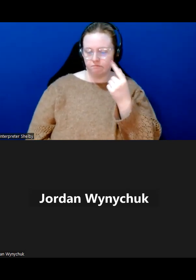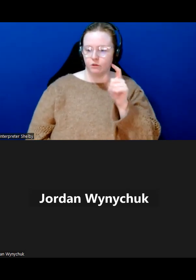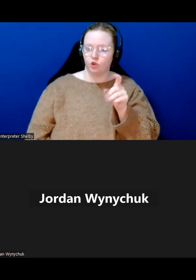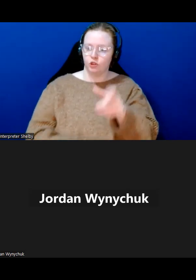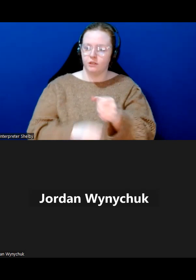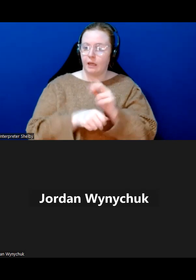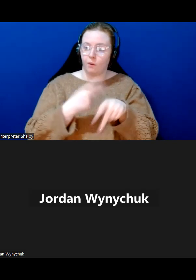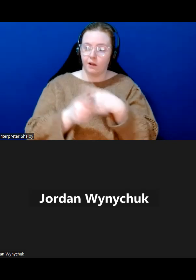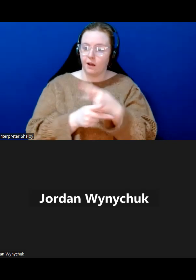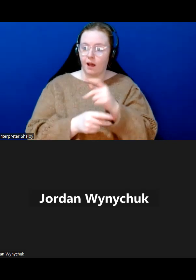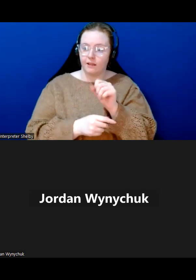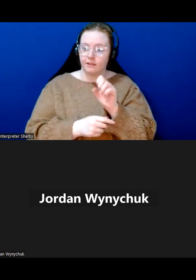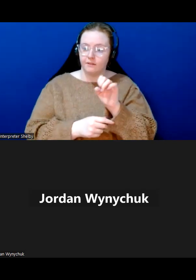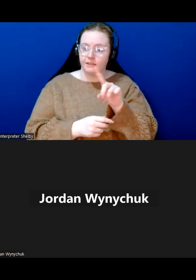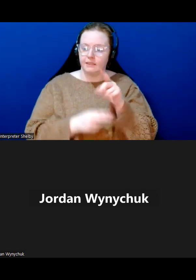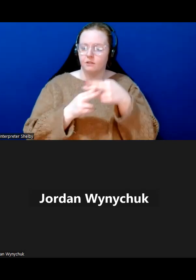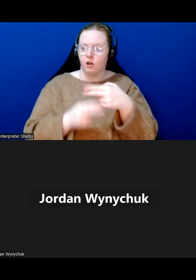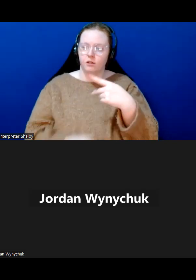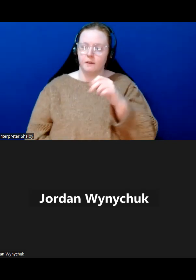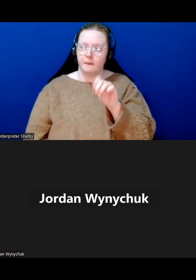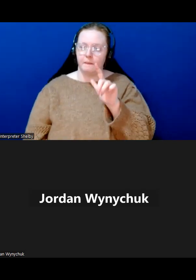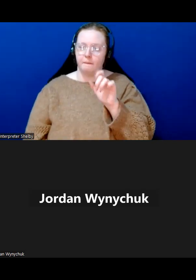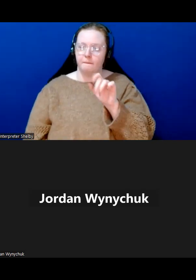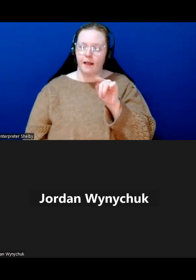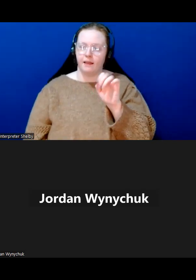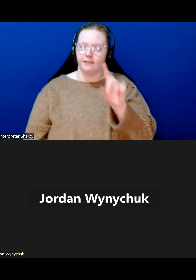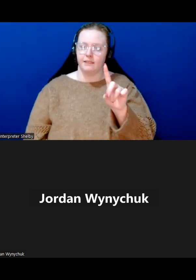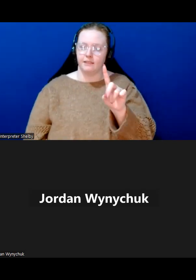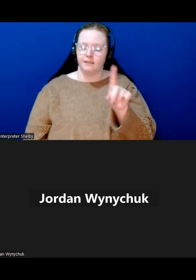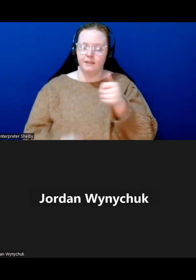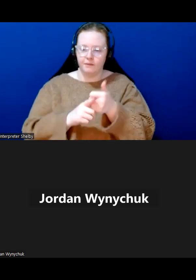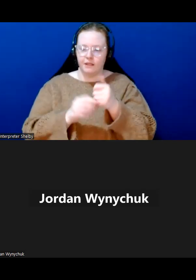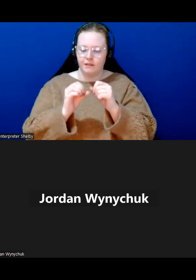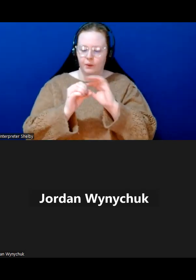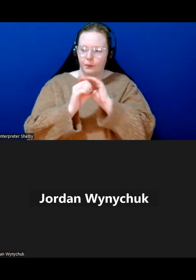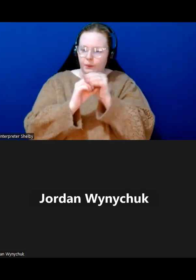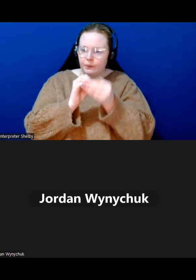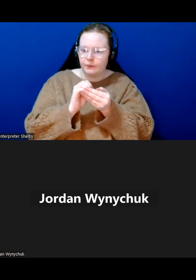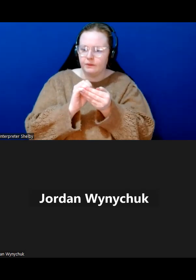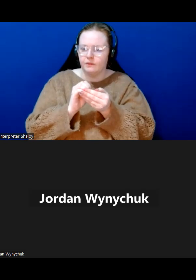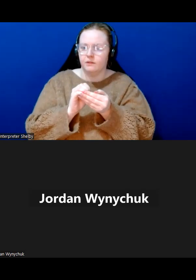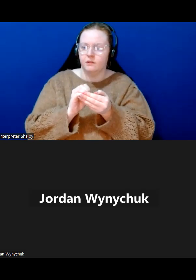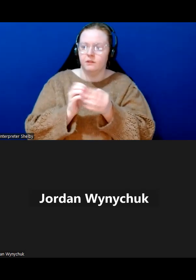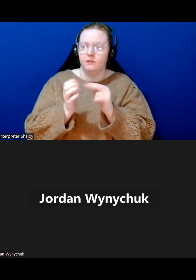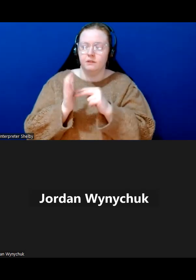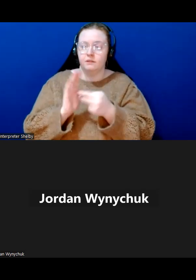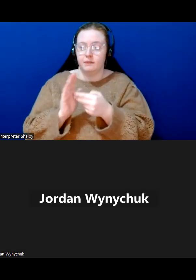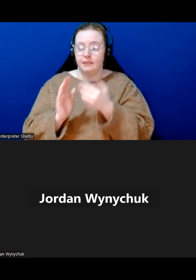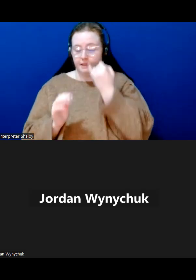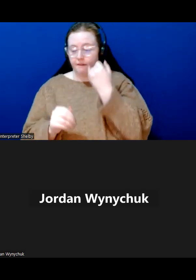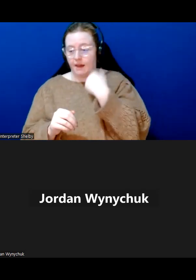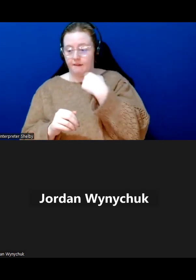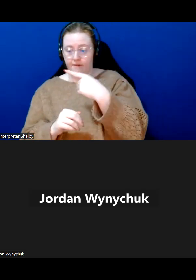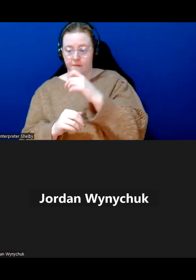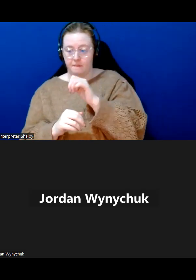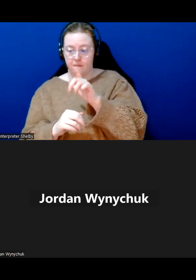ones for Okay. beginners. So pelleted seeds have a little coating on them. And what's great about pelleted seeds versus unpelleted seeds is